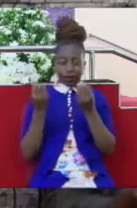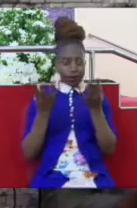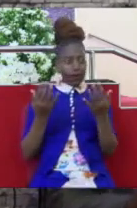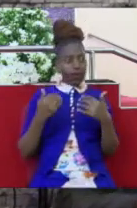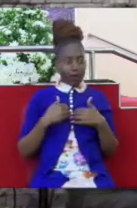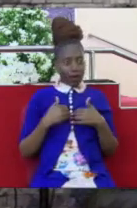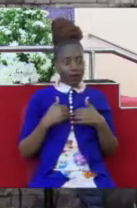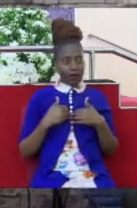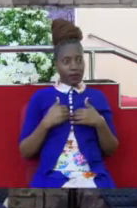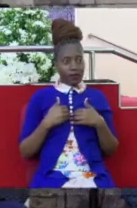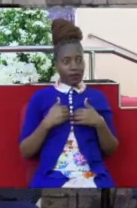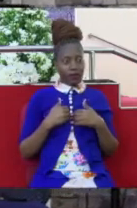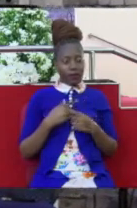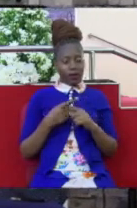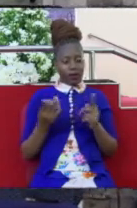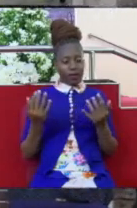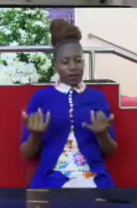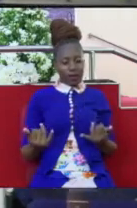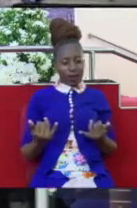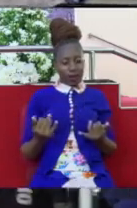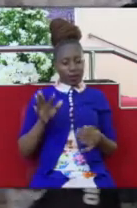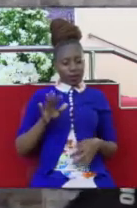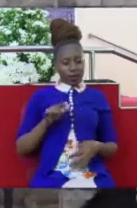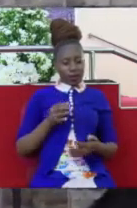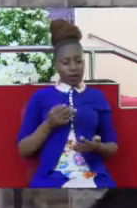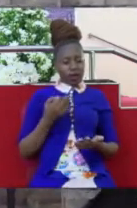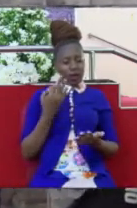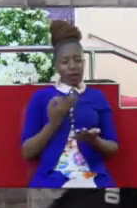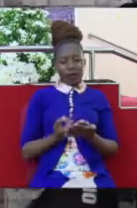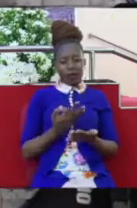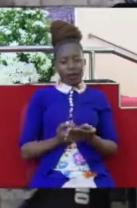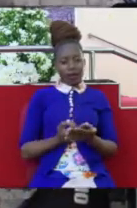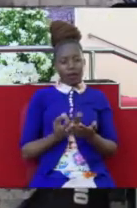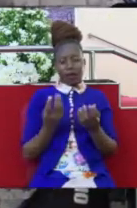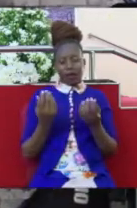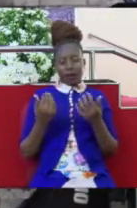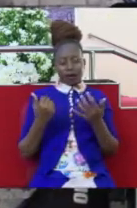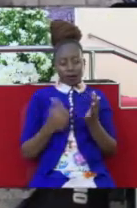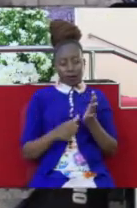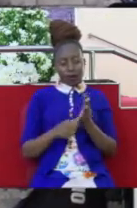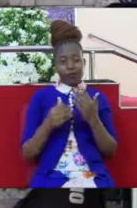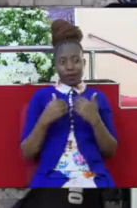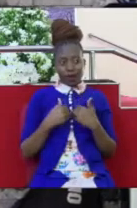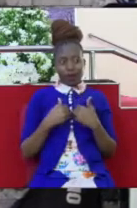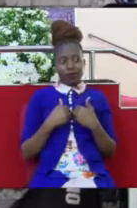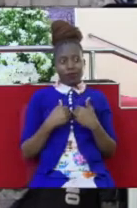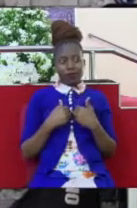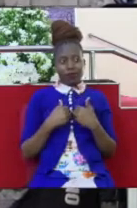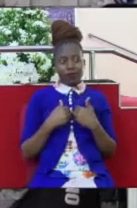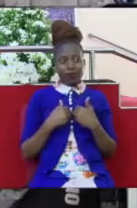trouble, na ako katika hali mbaya ya kifedha, you do not go visit her. Na